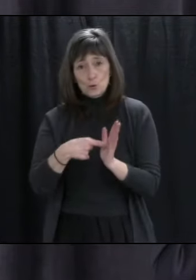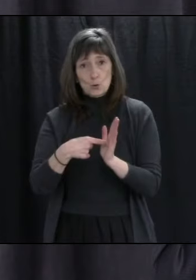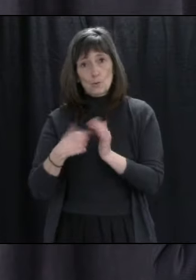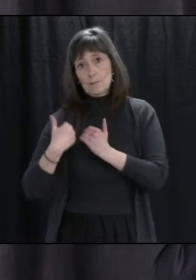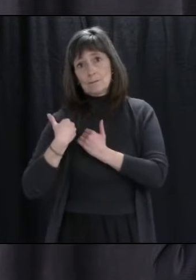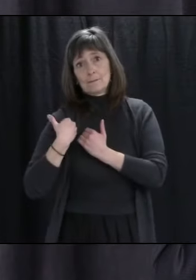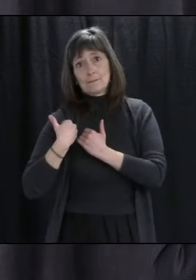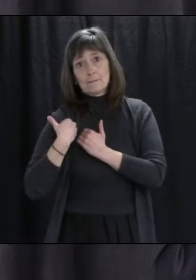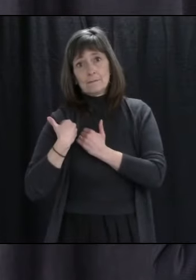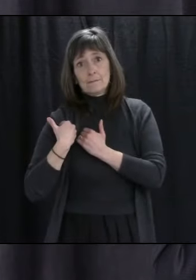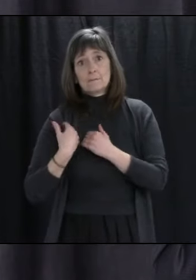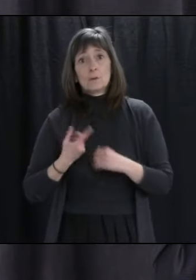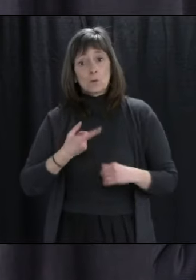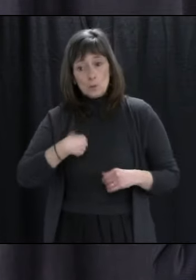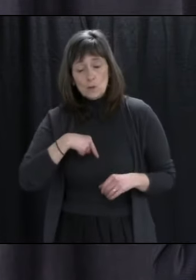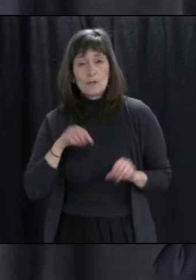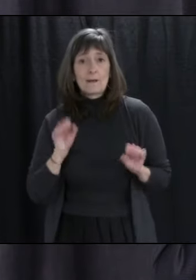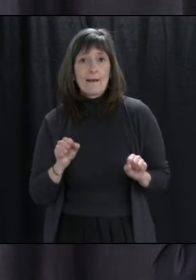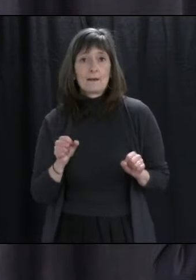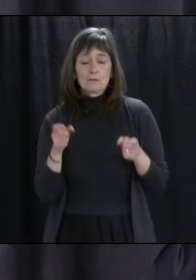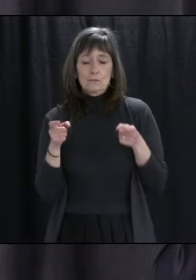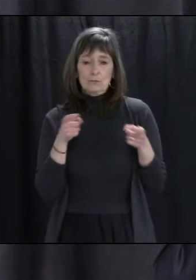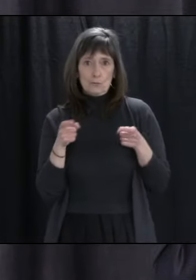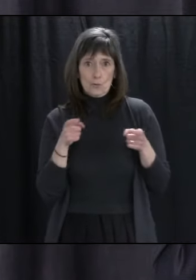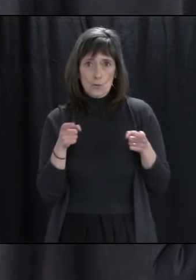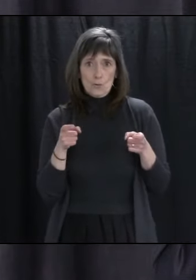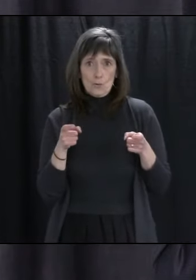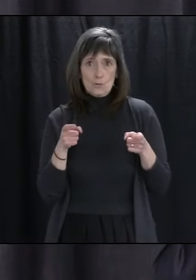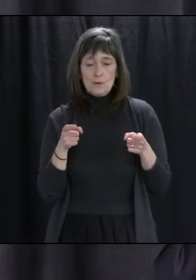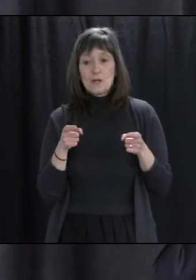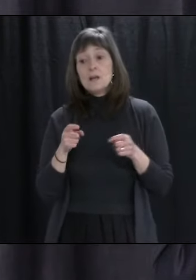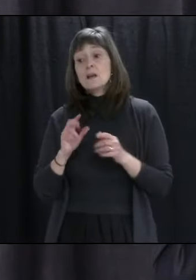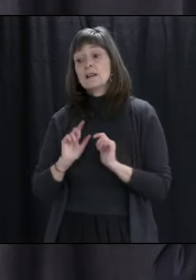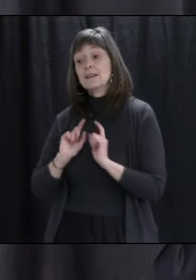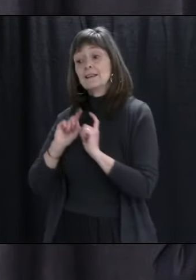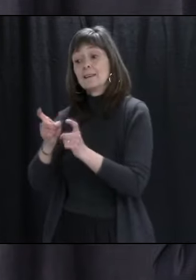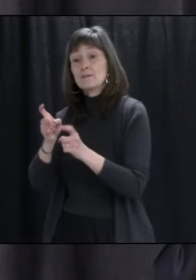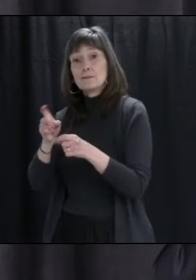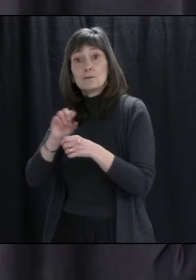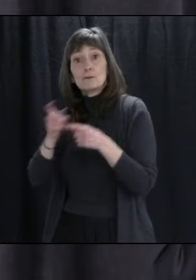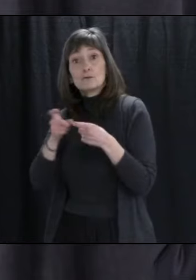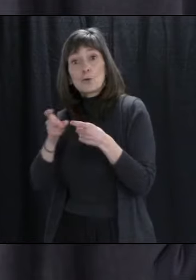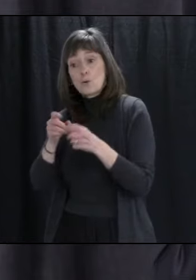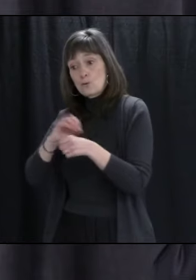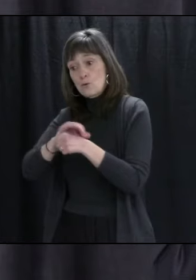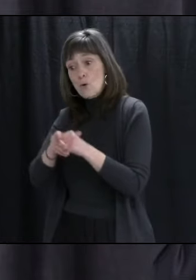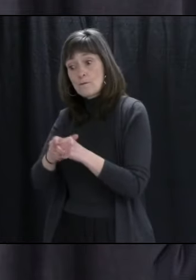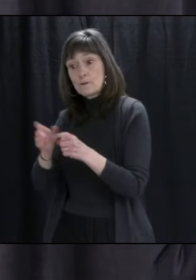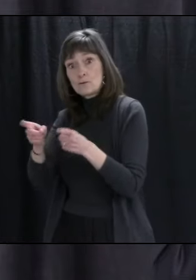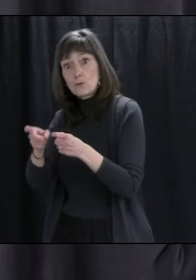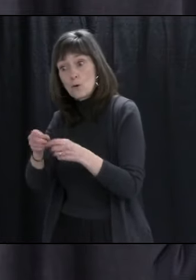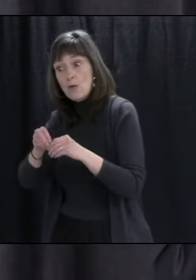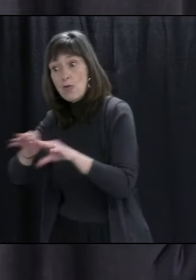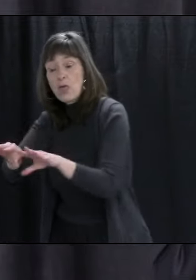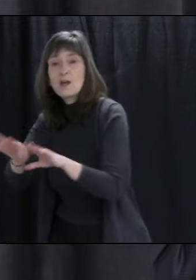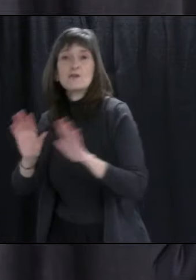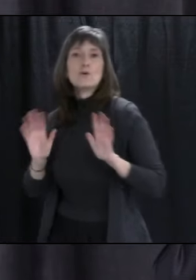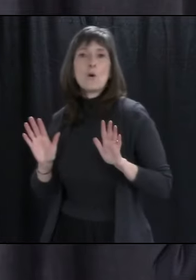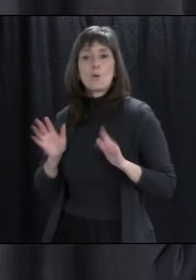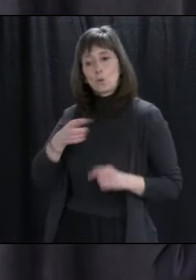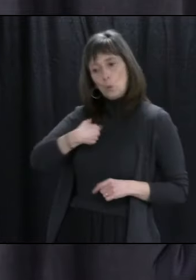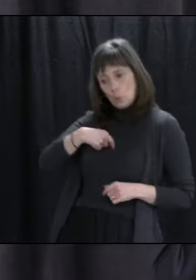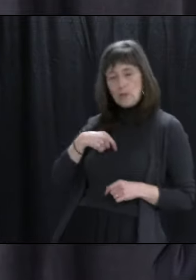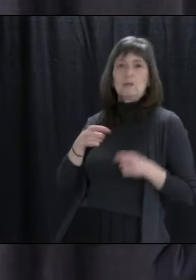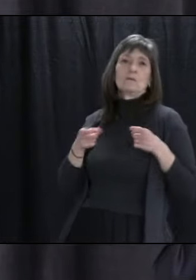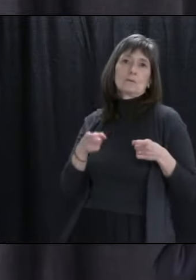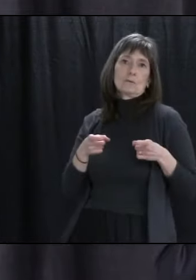take control of this so it doesn't take control of us. Thank you. I now turn it over to Minister Hagee